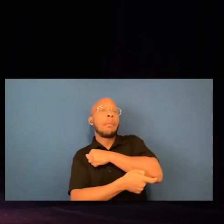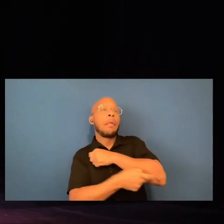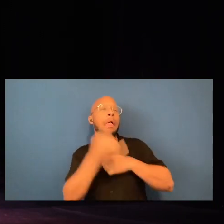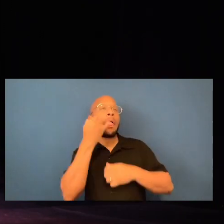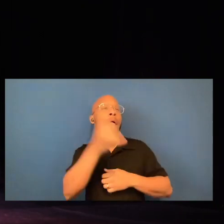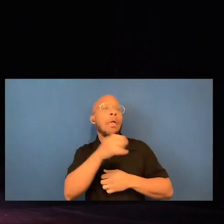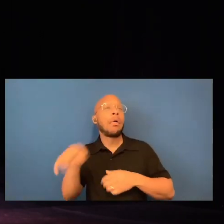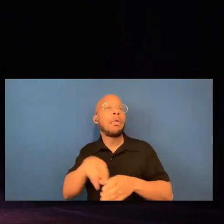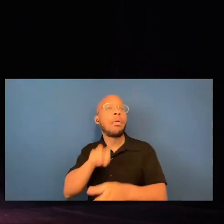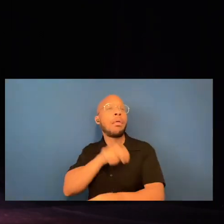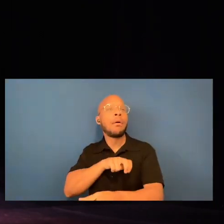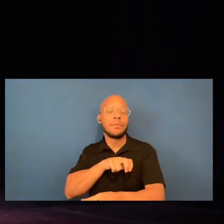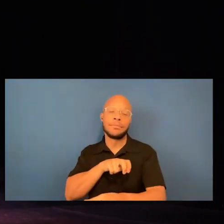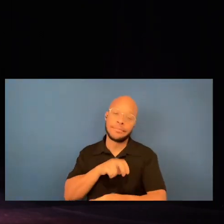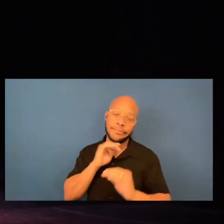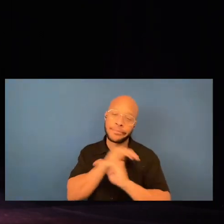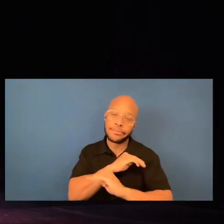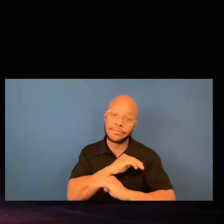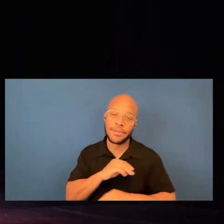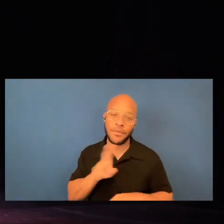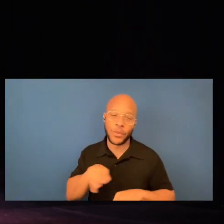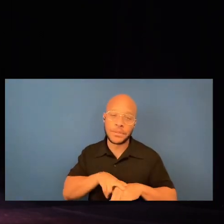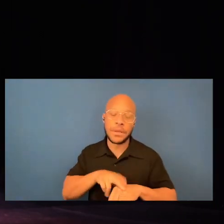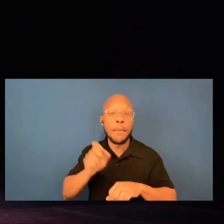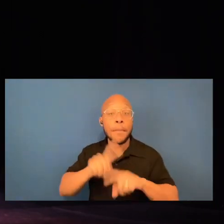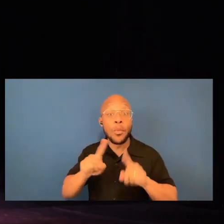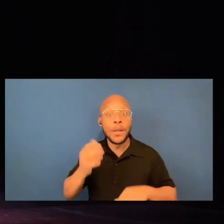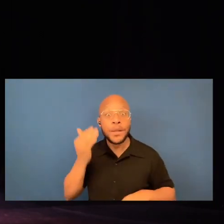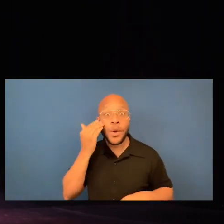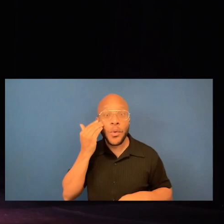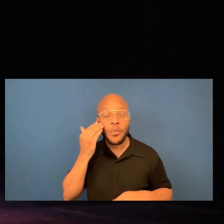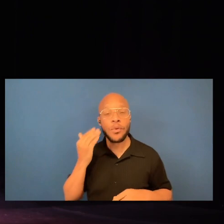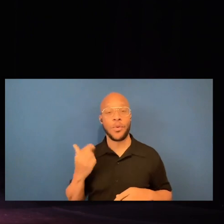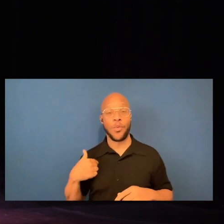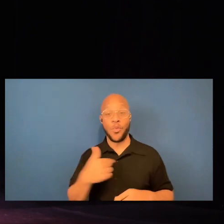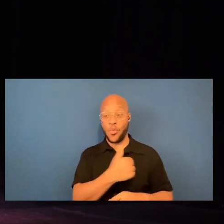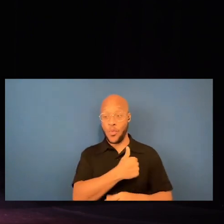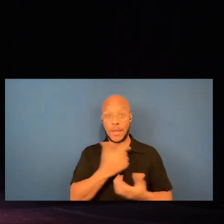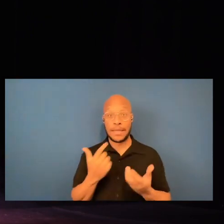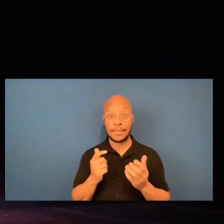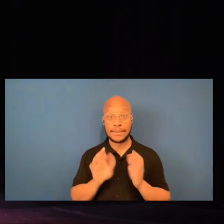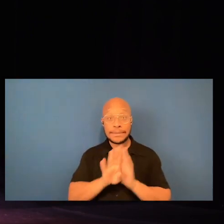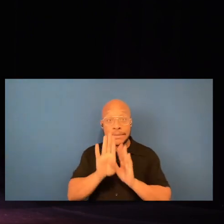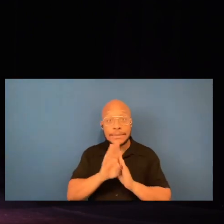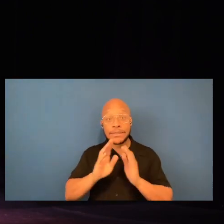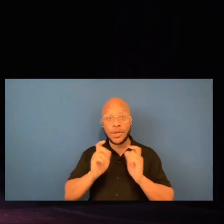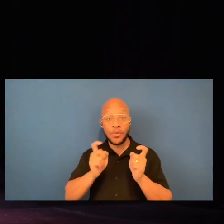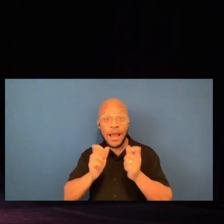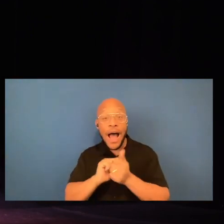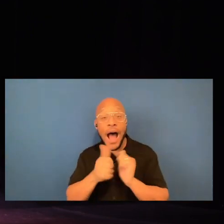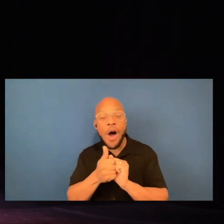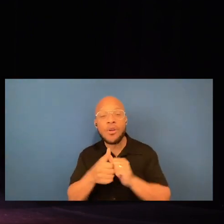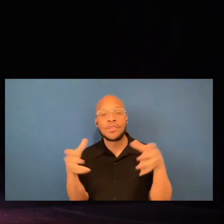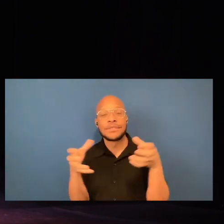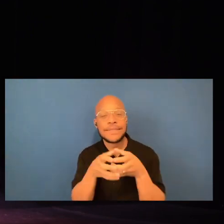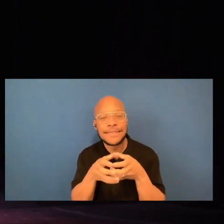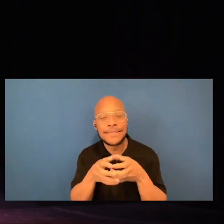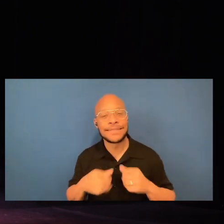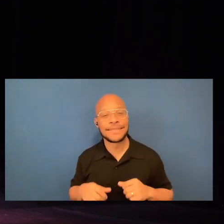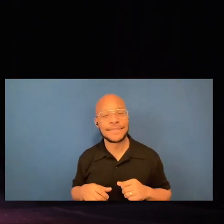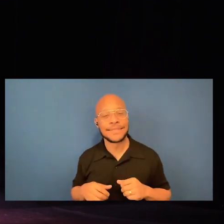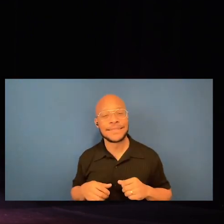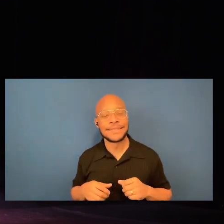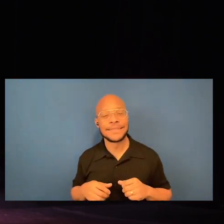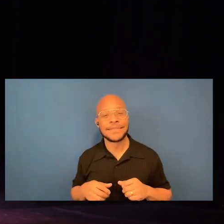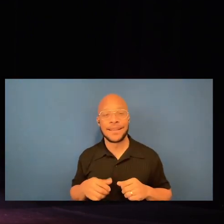anything alone. We create from collectivity, and we give into collectivity. It's what every person has said, and we'll see what Mac does. But I imagine Mac will have